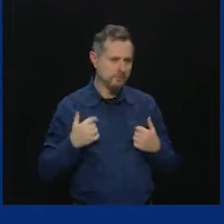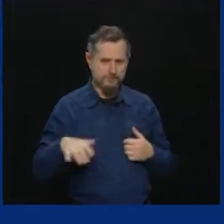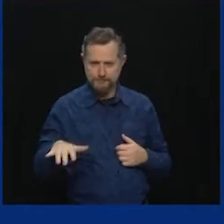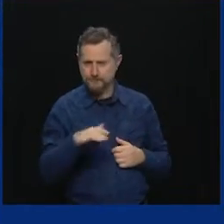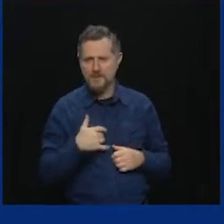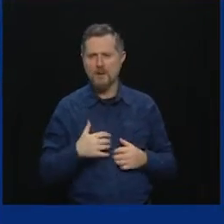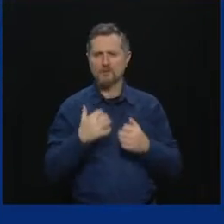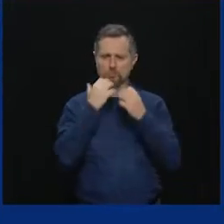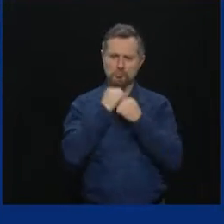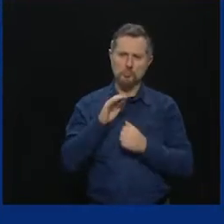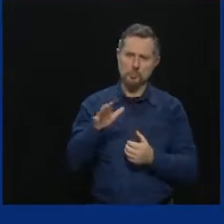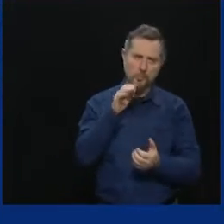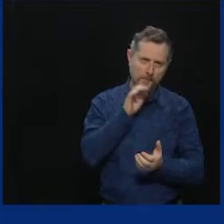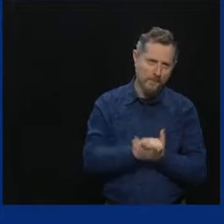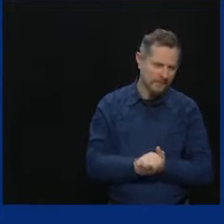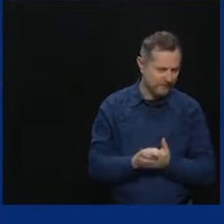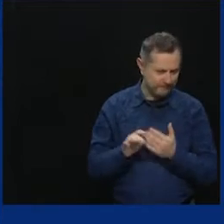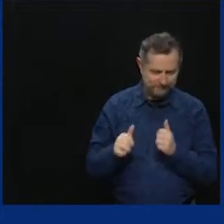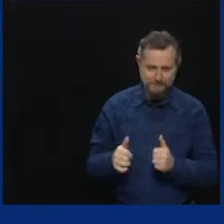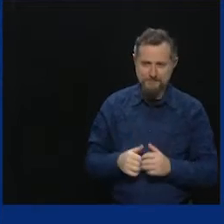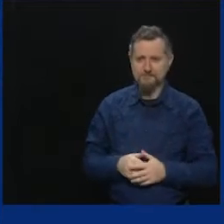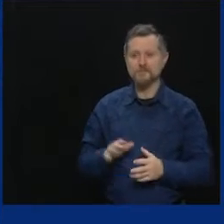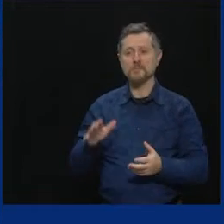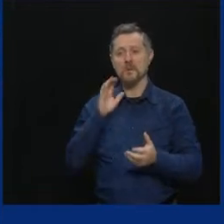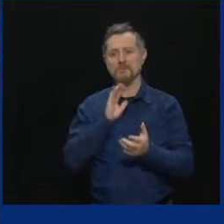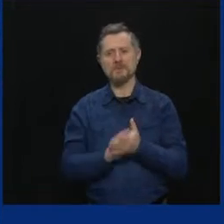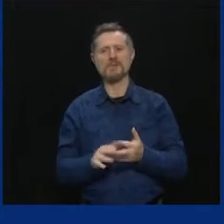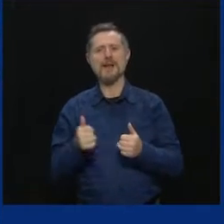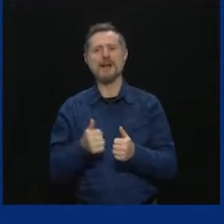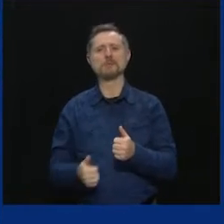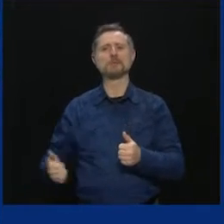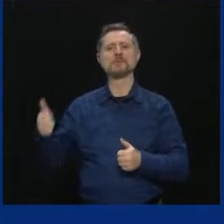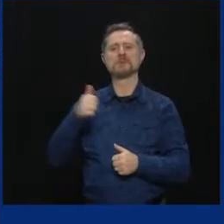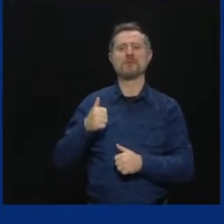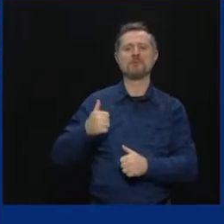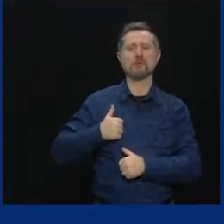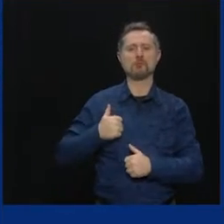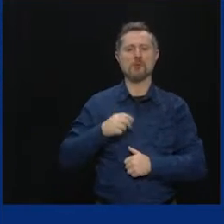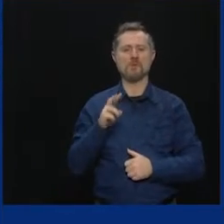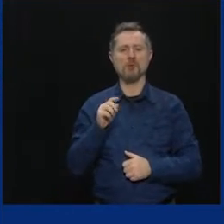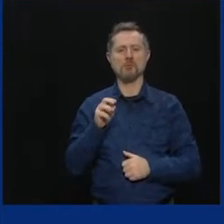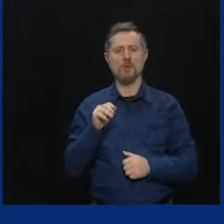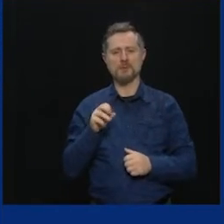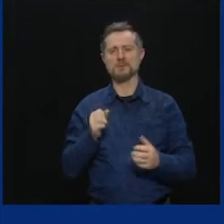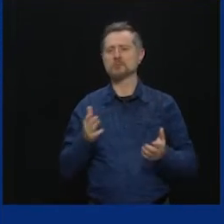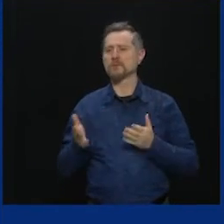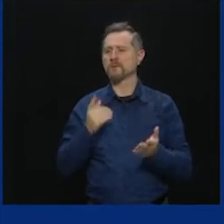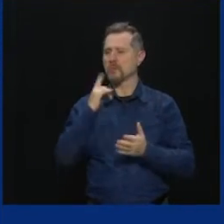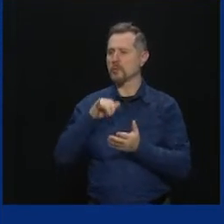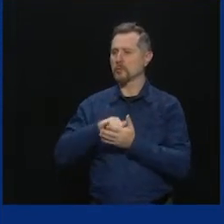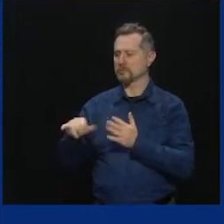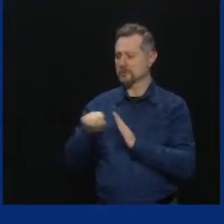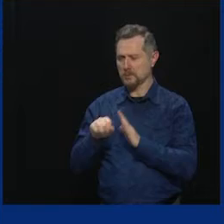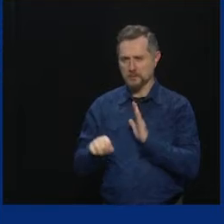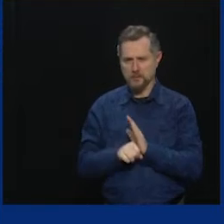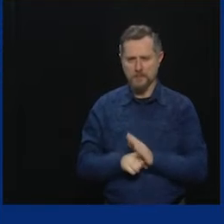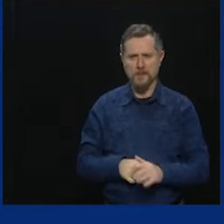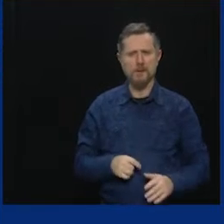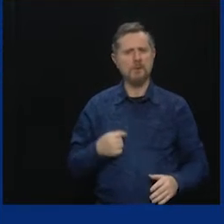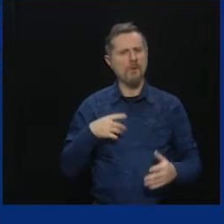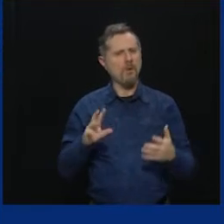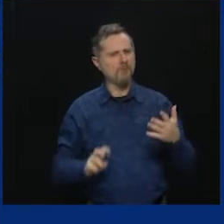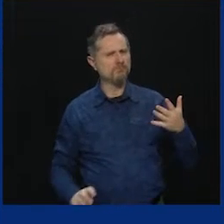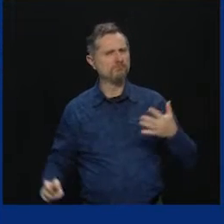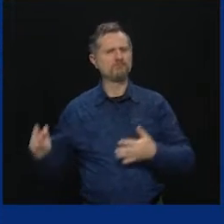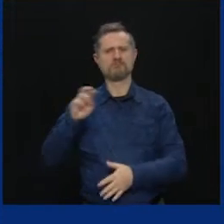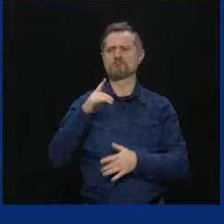who's now the head of Veteran Services for the state of New York. Viviana has now ascended to a tremendous position